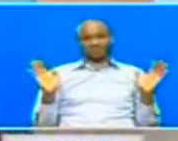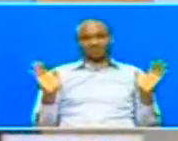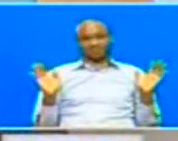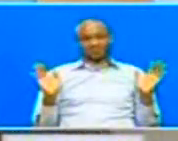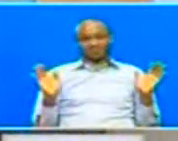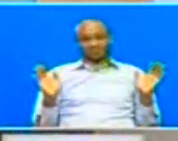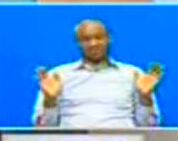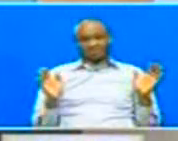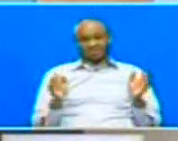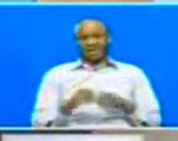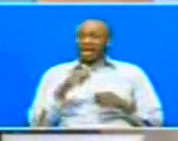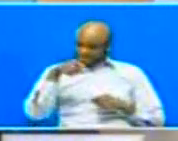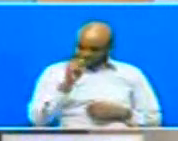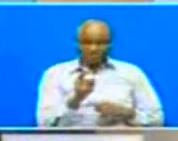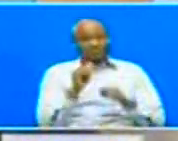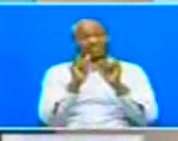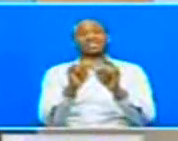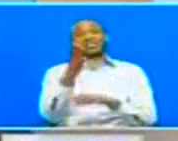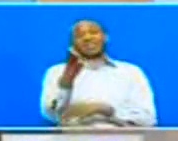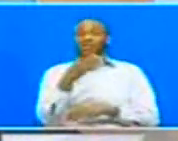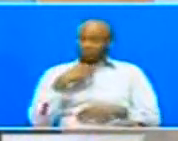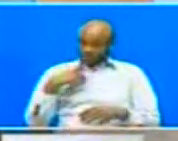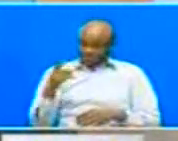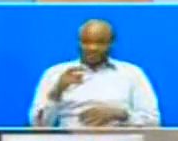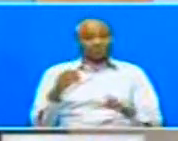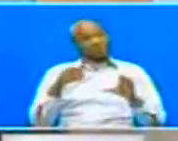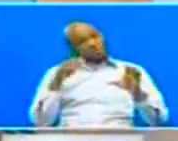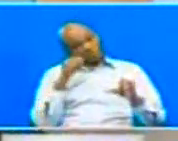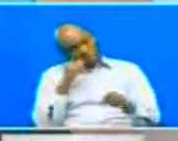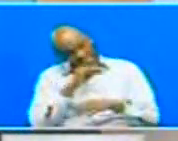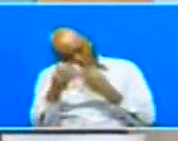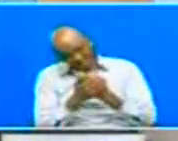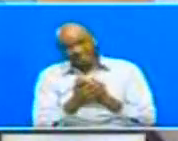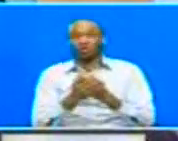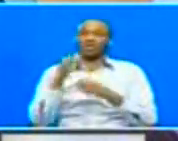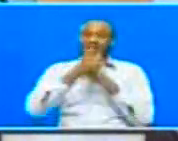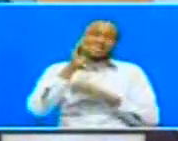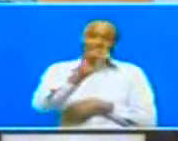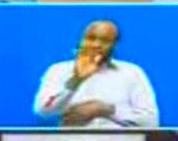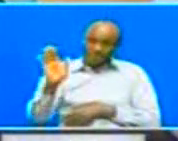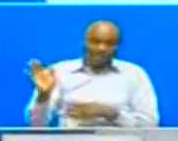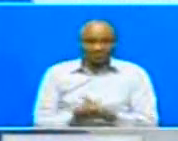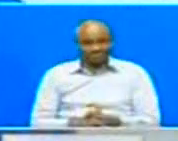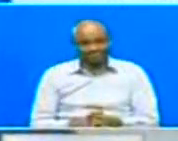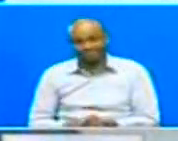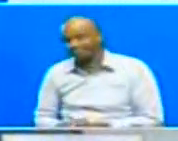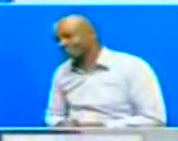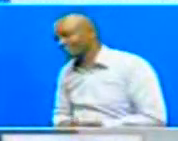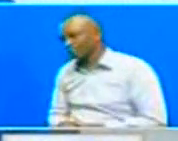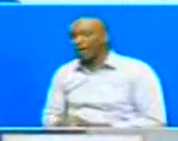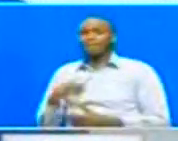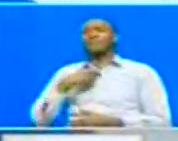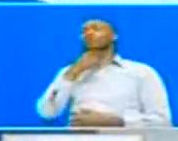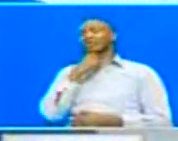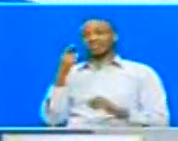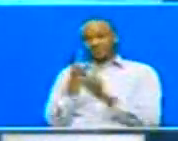country, and secure them to play a part in the rehabilitation and the economy of Somalia. To bring a different